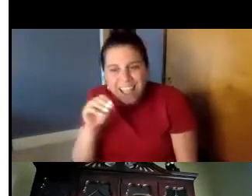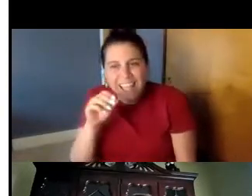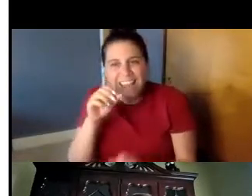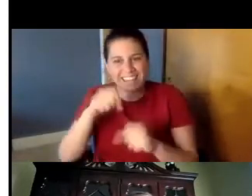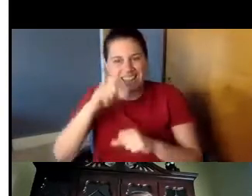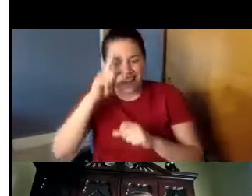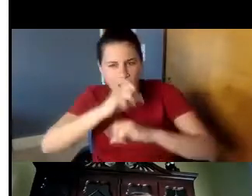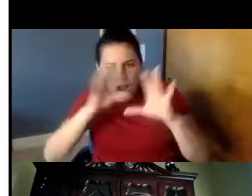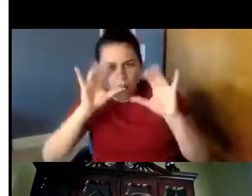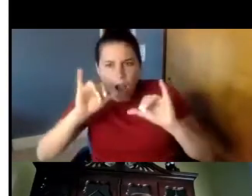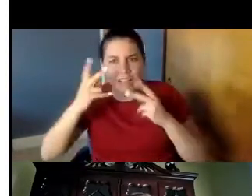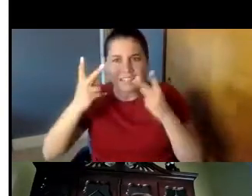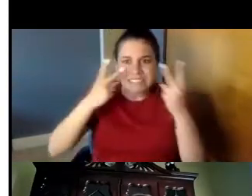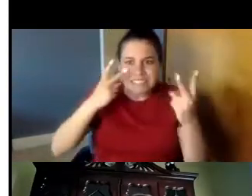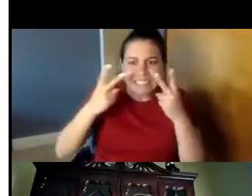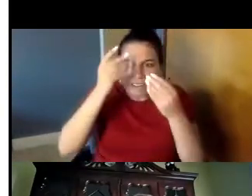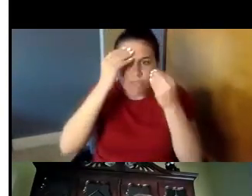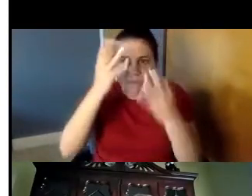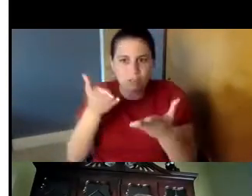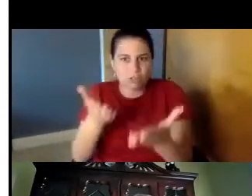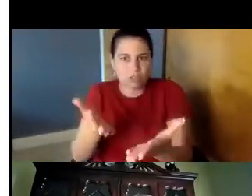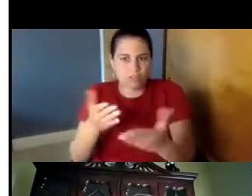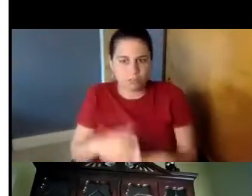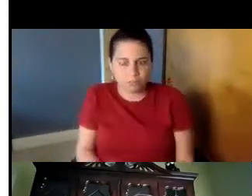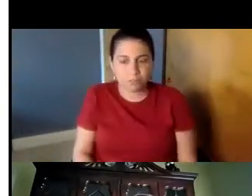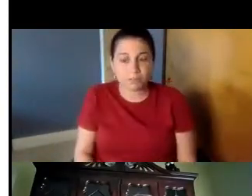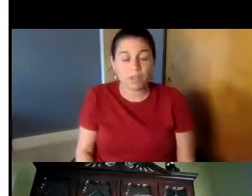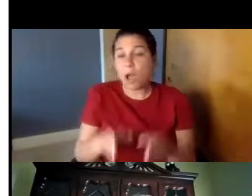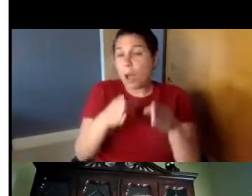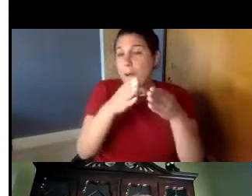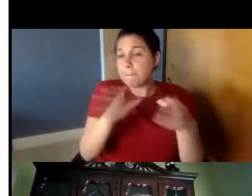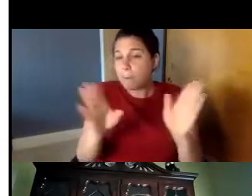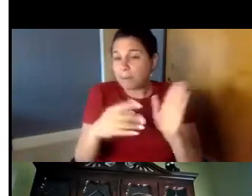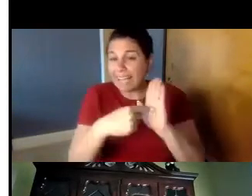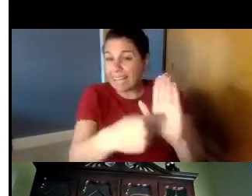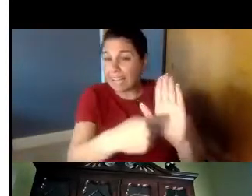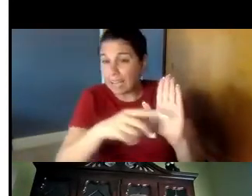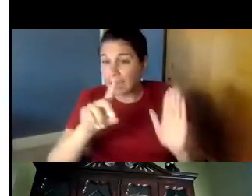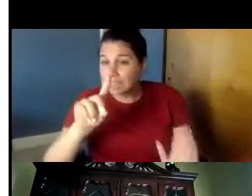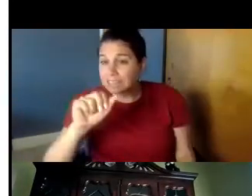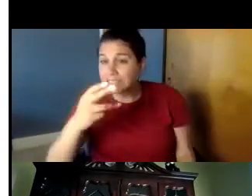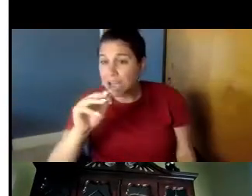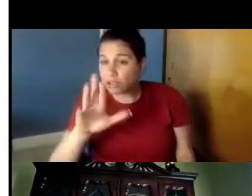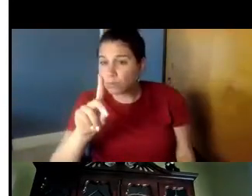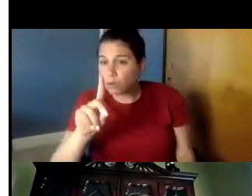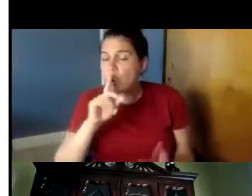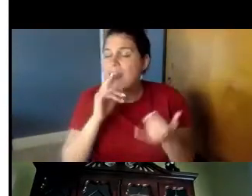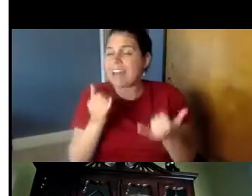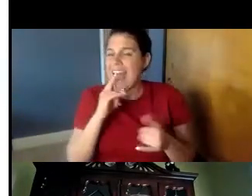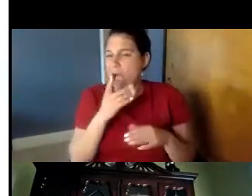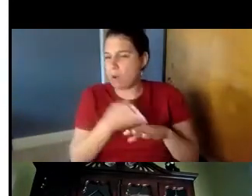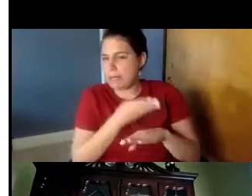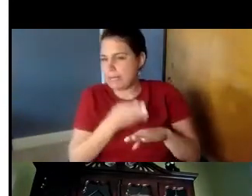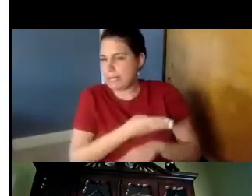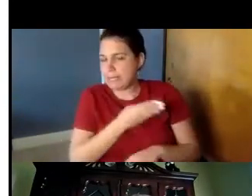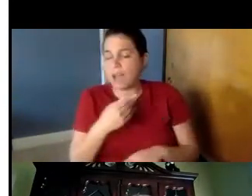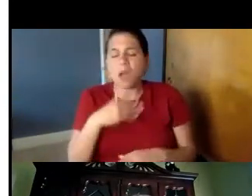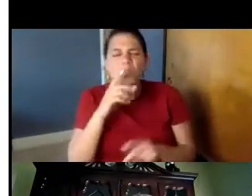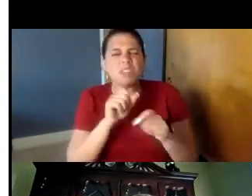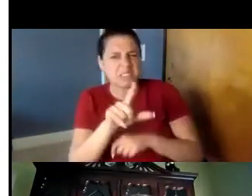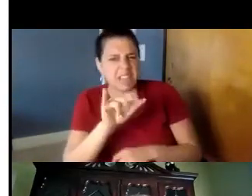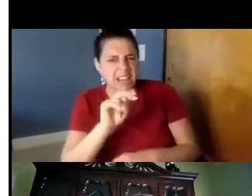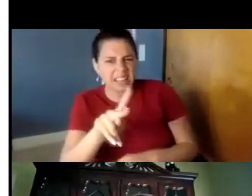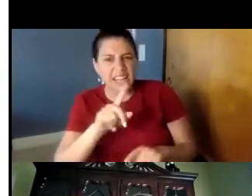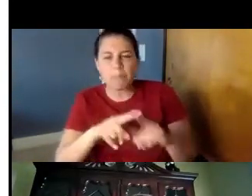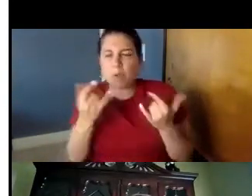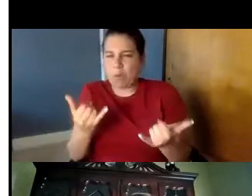particular ways. The public dashboard is actually being revised right now, so I can send you the link to what we have currently, but it's going to look a lot better in a couple